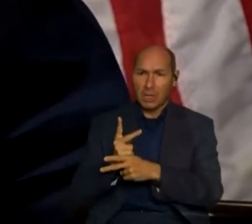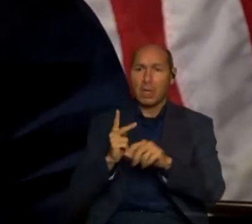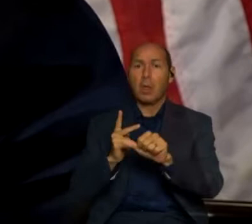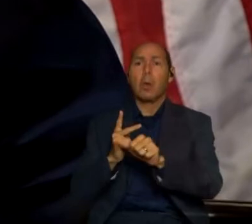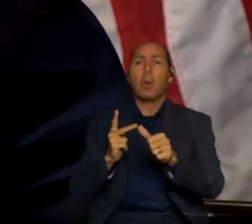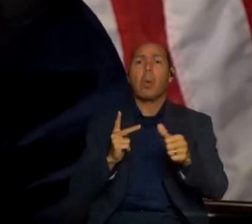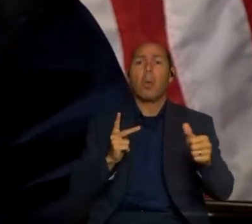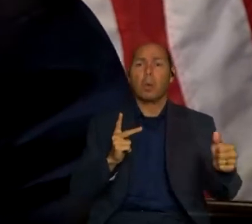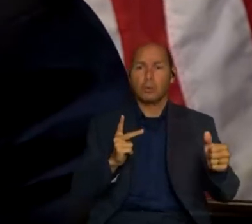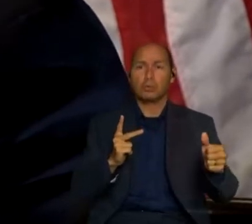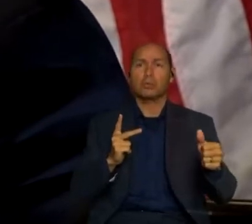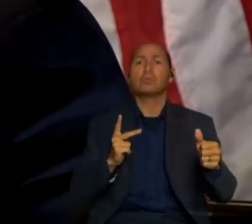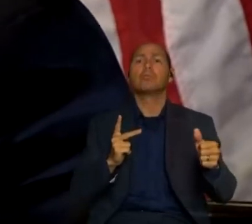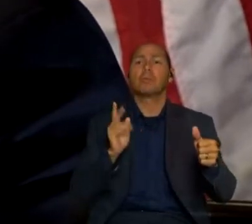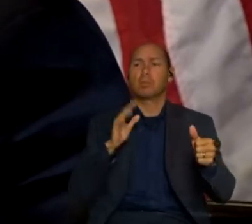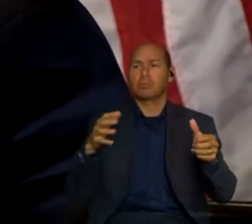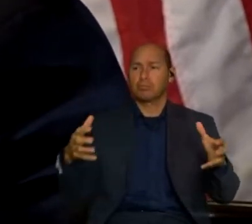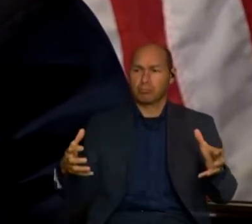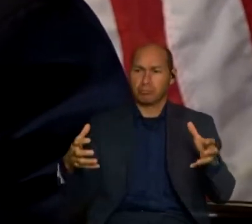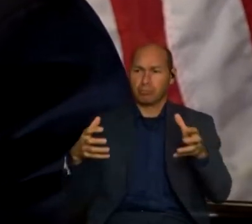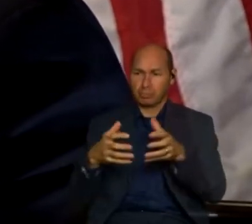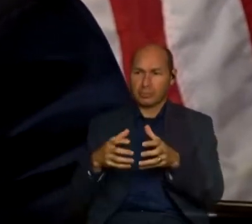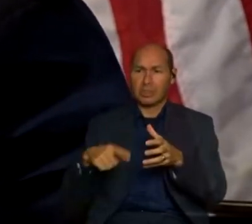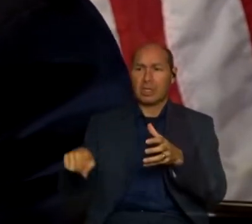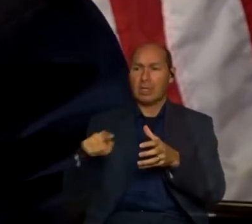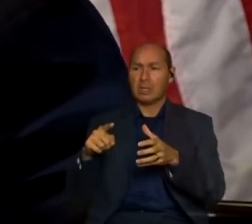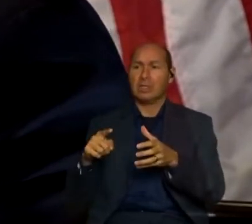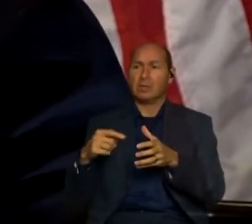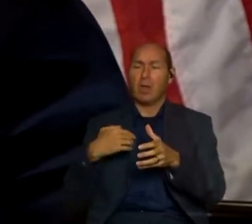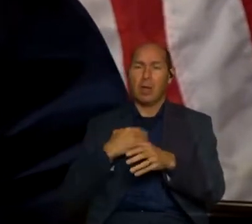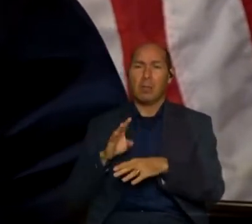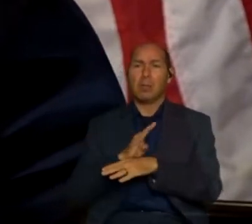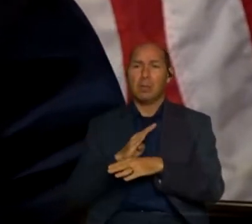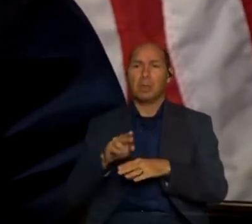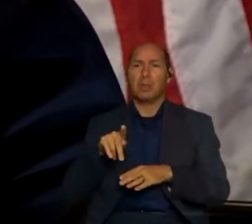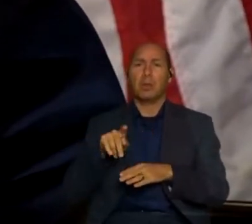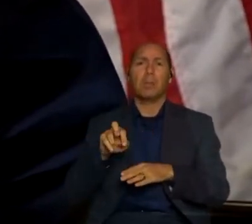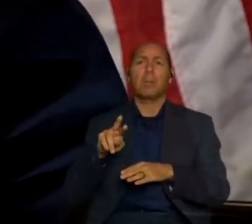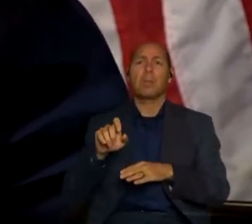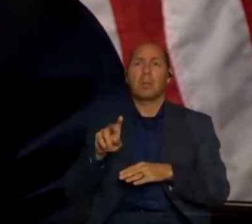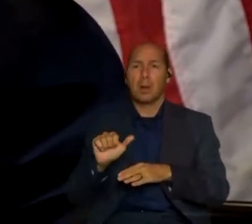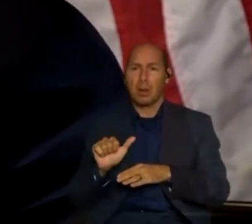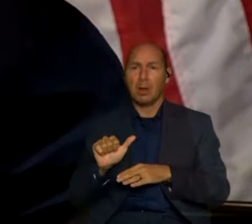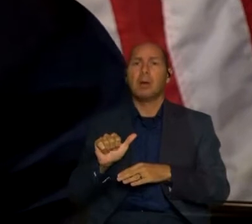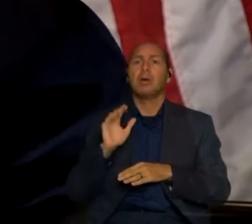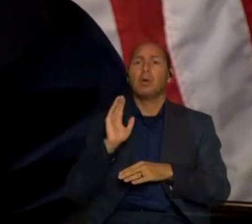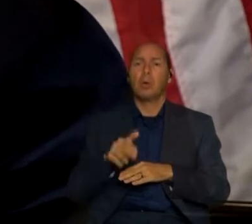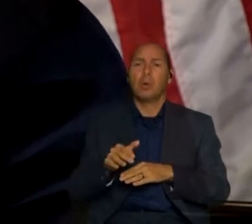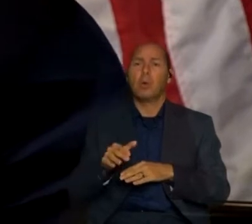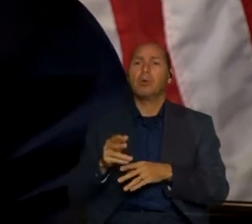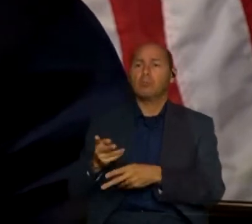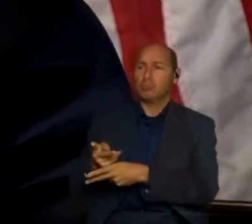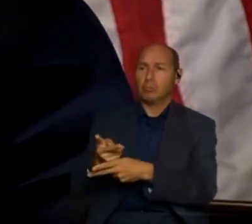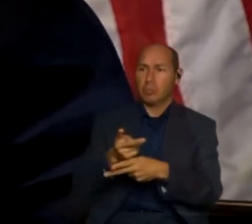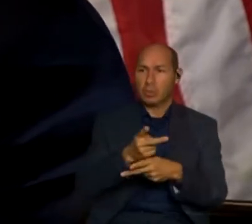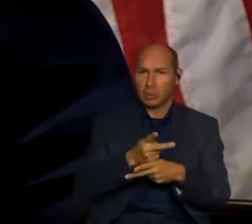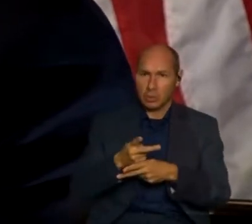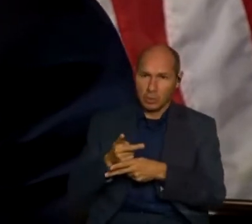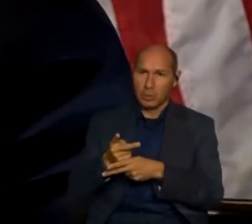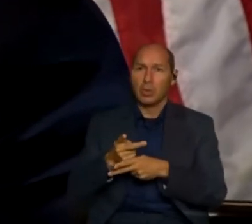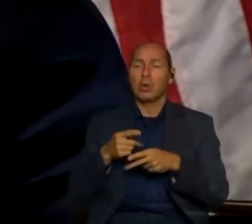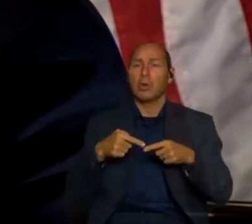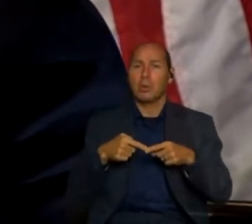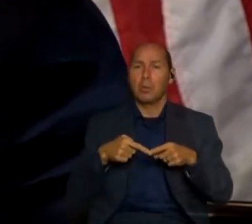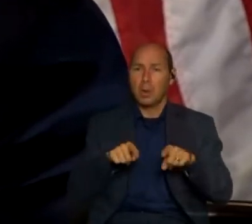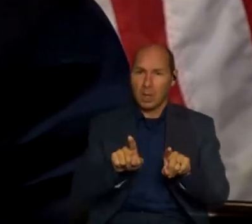all parties who have a stake in PREPA, can and should be taking place as we are litigating these issues